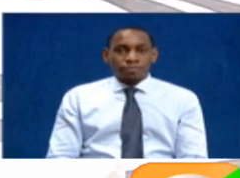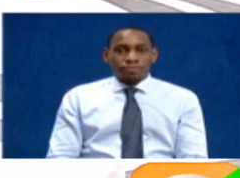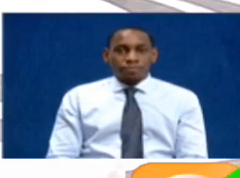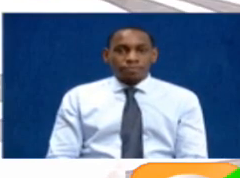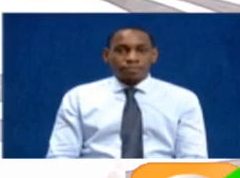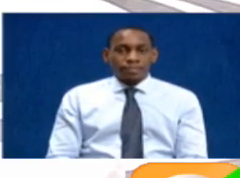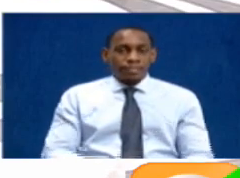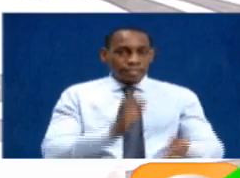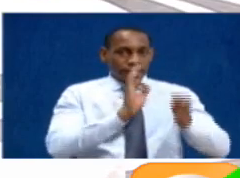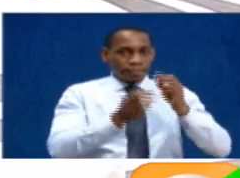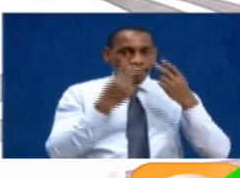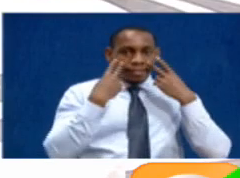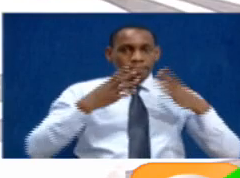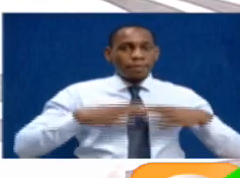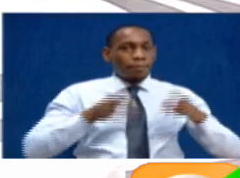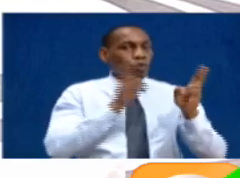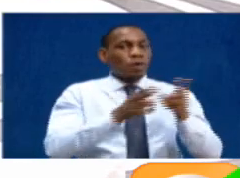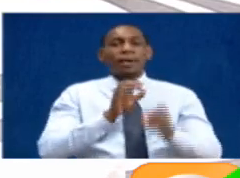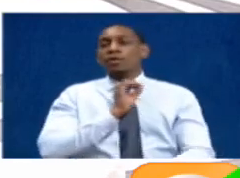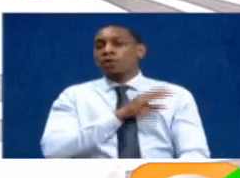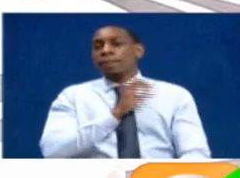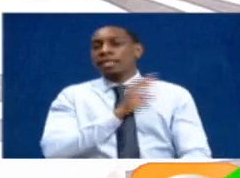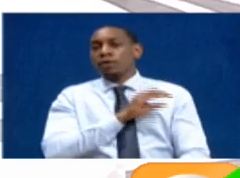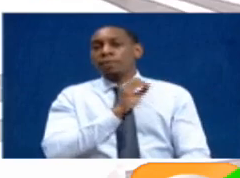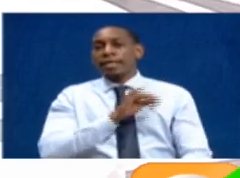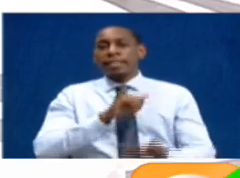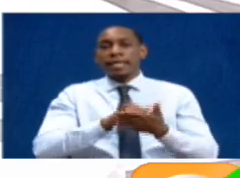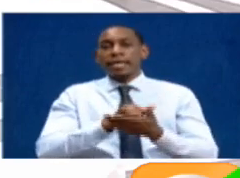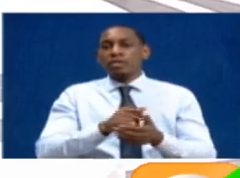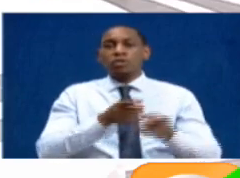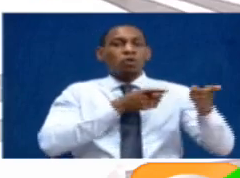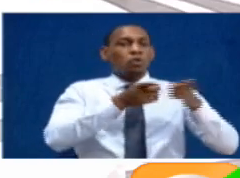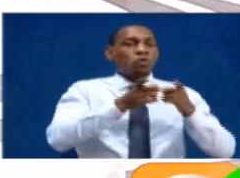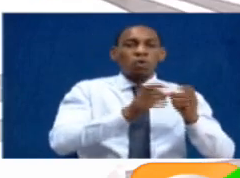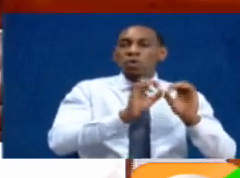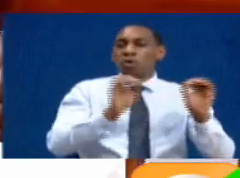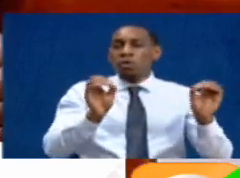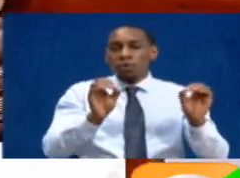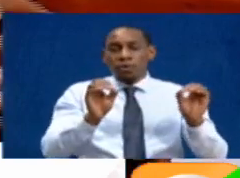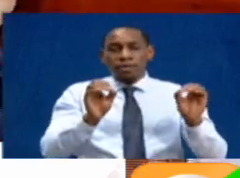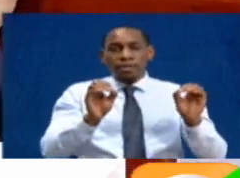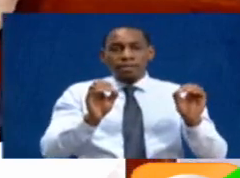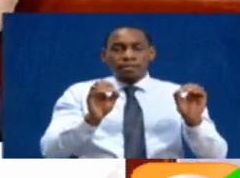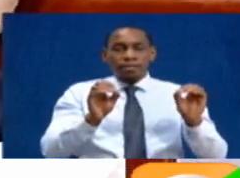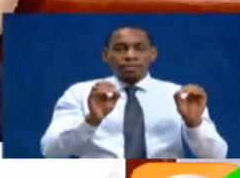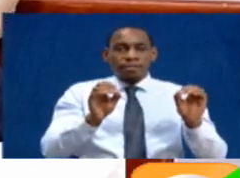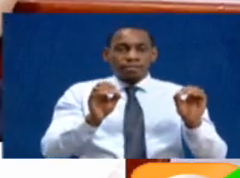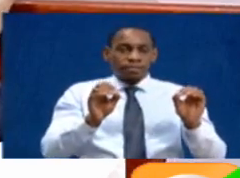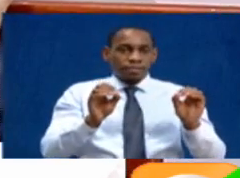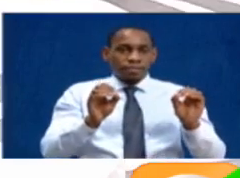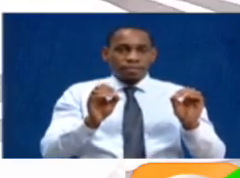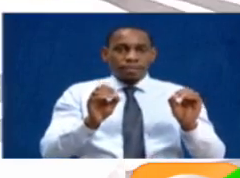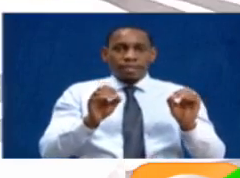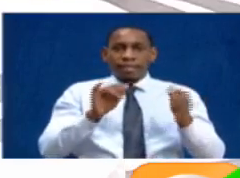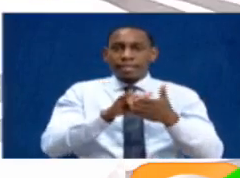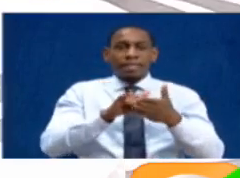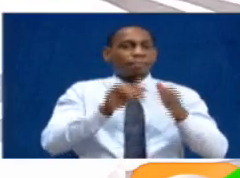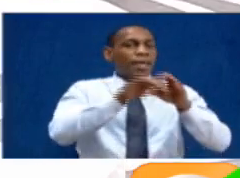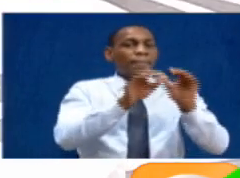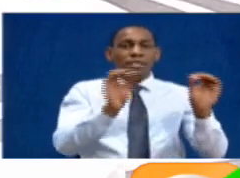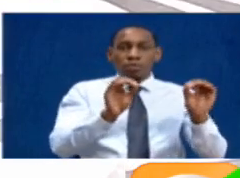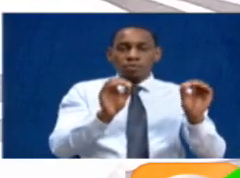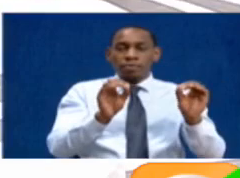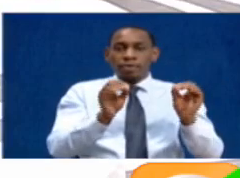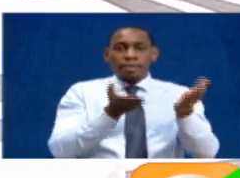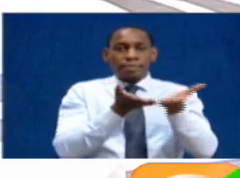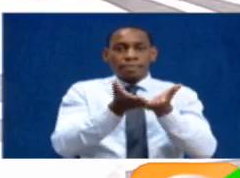And if you see somebody, these people who normally complain, yes, say, oh, Atwoli does not command anybody, Atwoli is the labor movement. Atwoli needs to retire. They are not members of